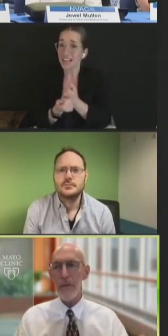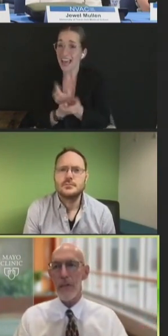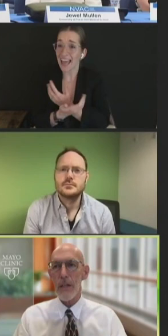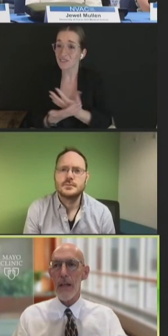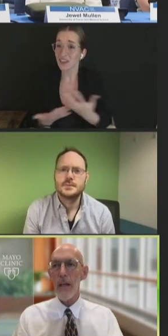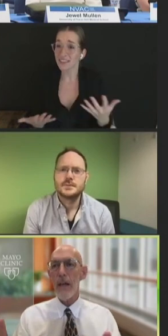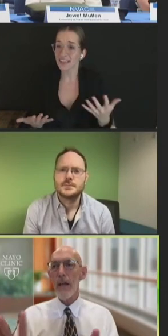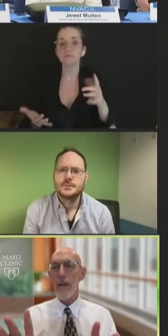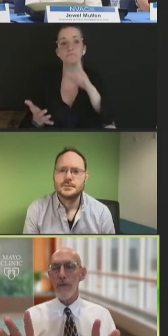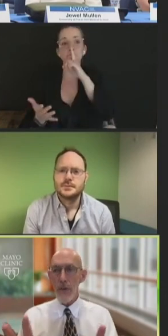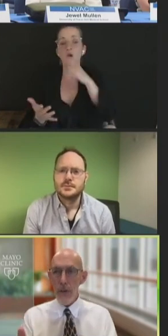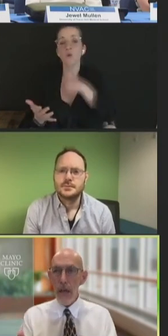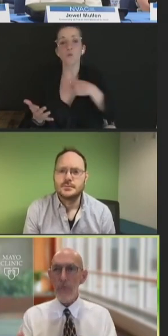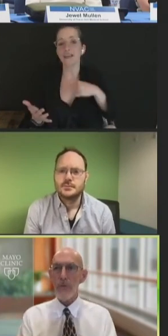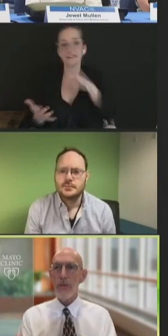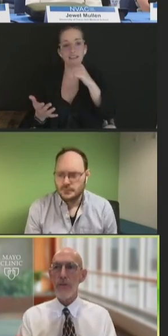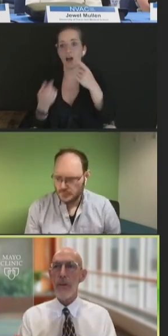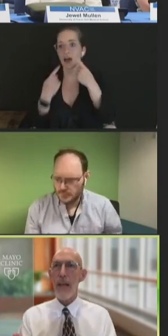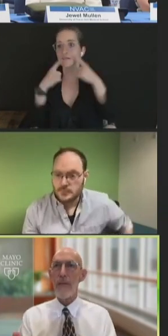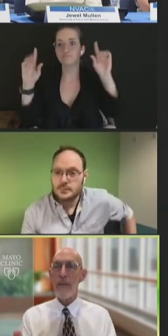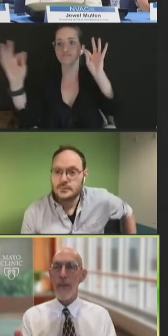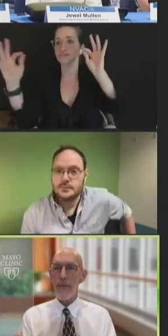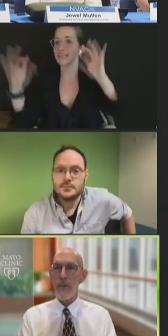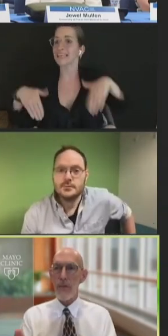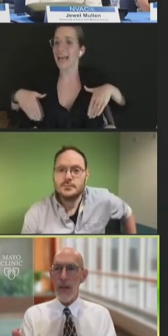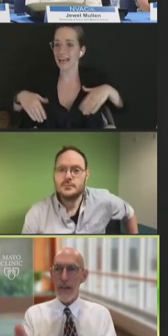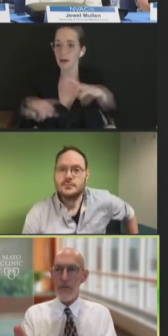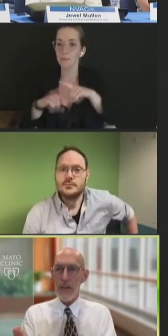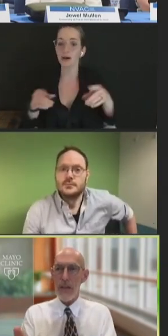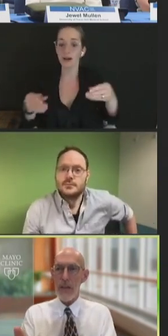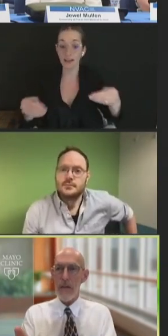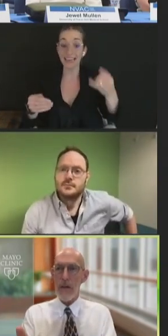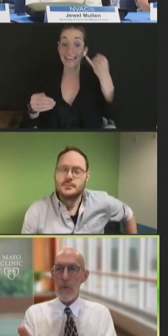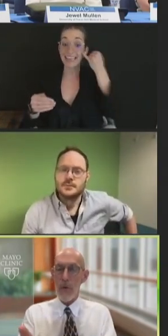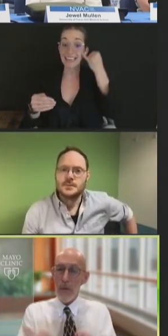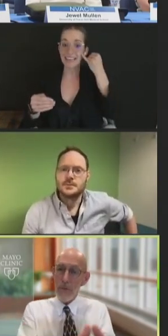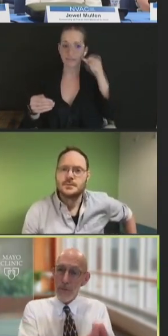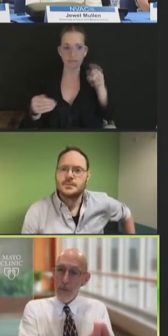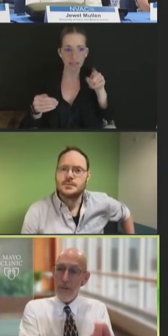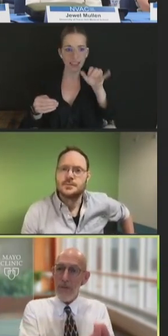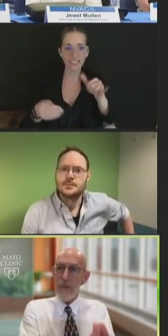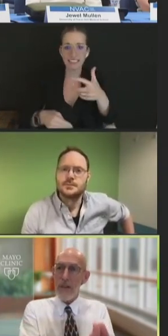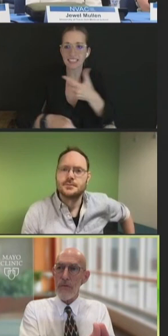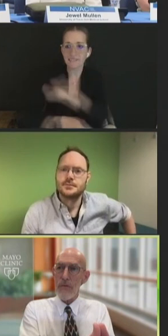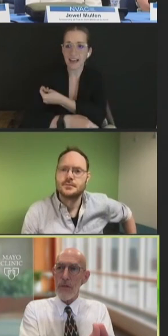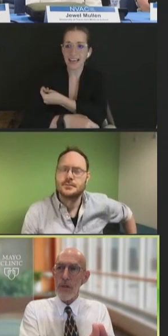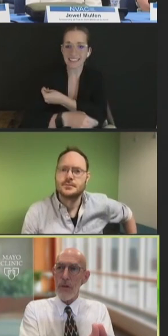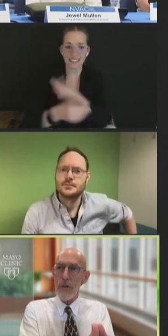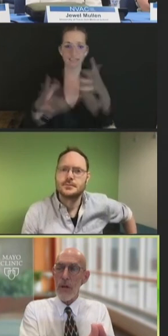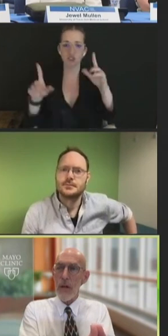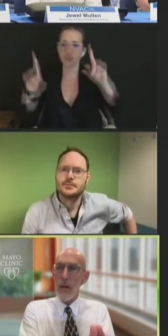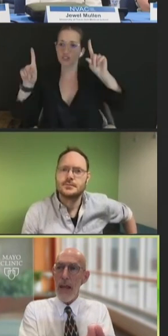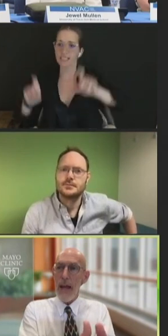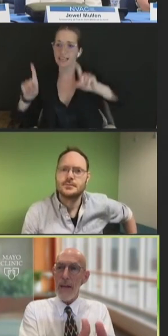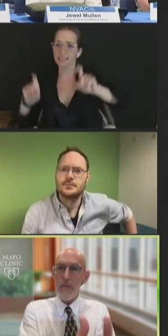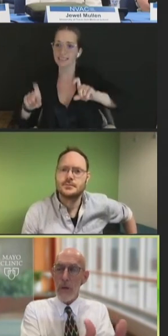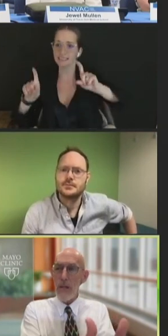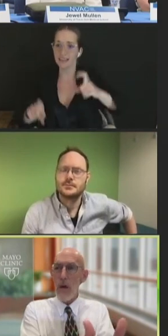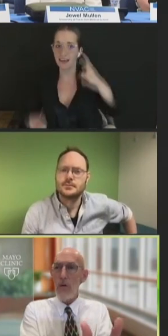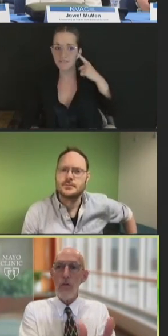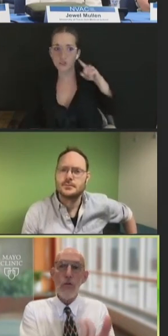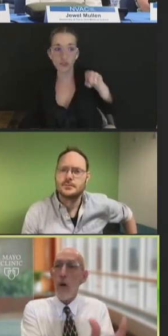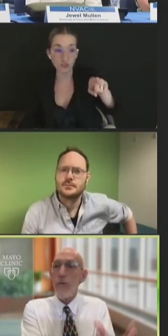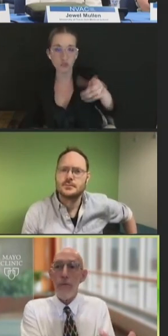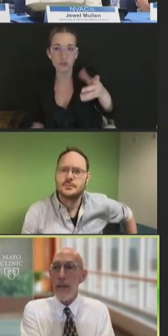yet fully, if you're able to say, this is a vaccine where we've tested this for you, and we